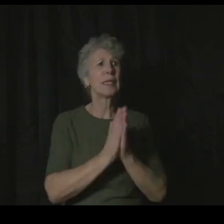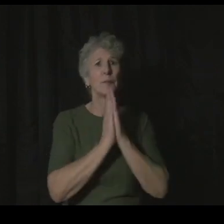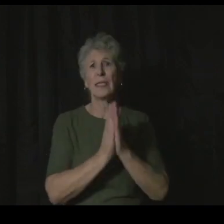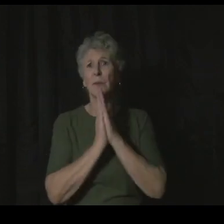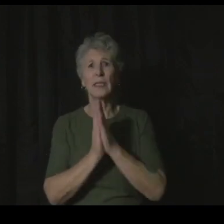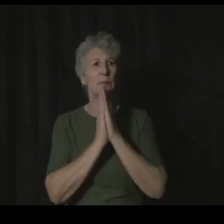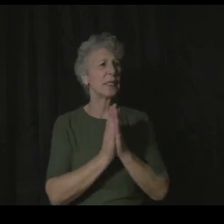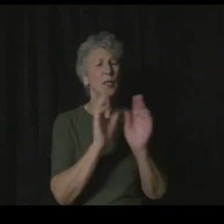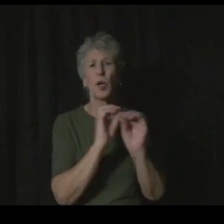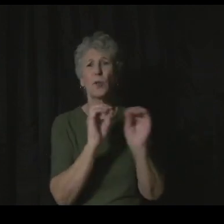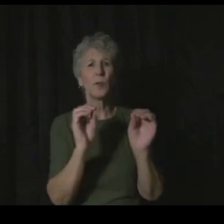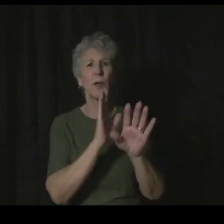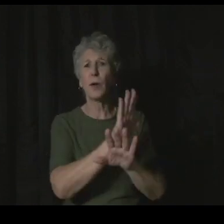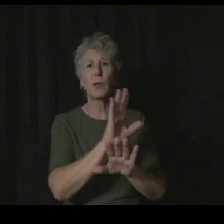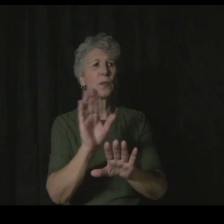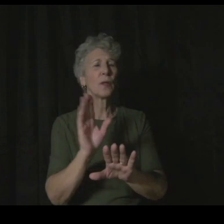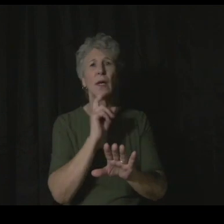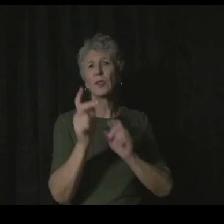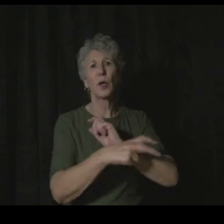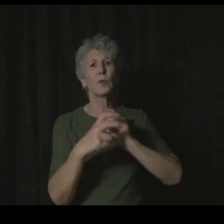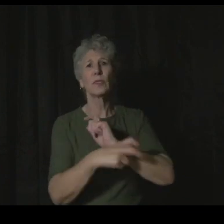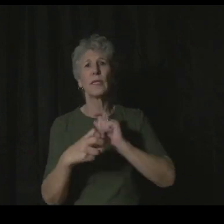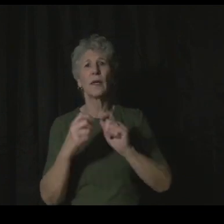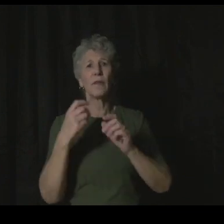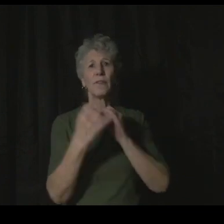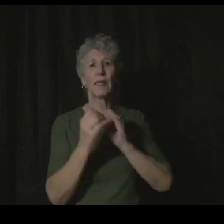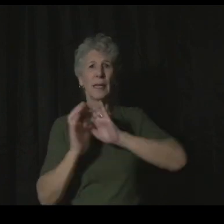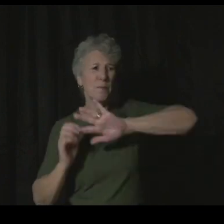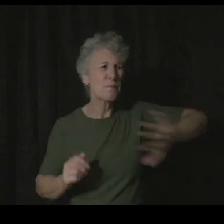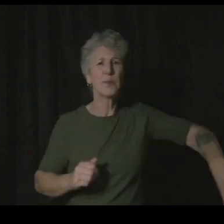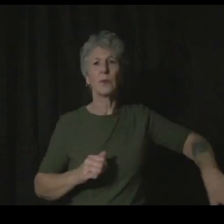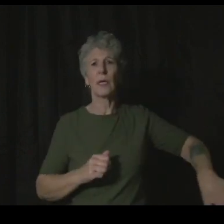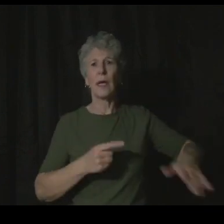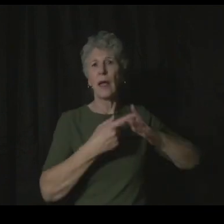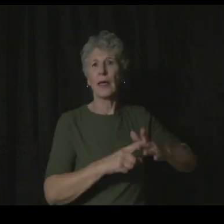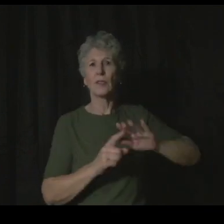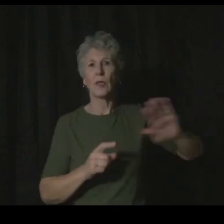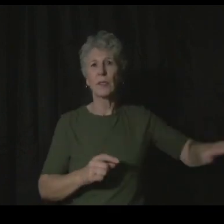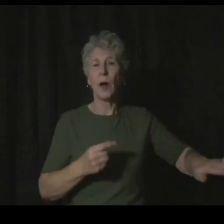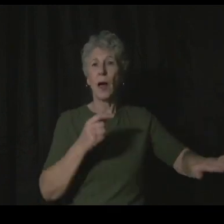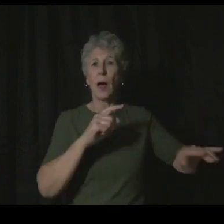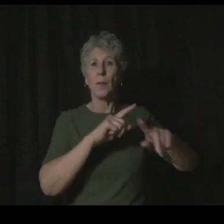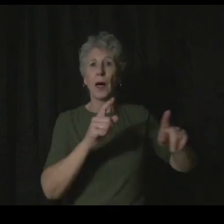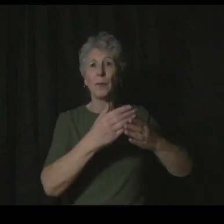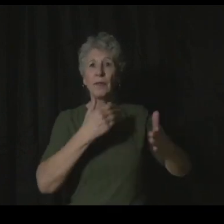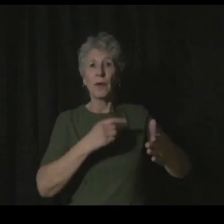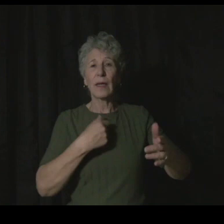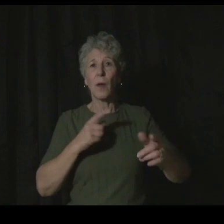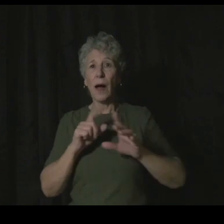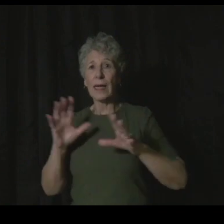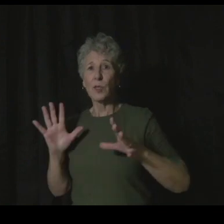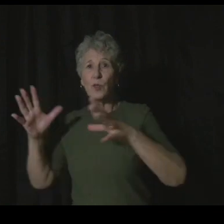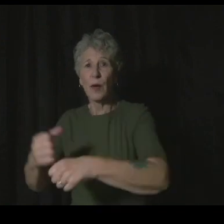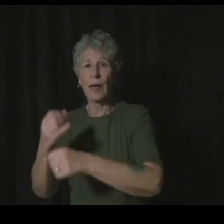I beg them not to do it, and finally they knock me down and push me out of the way, and they start out. Well, before they go, I tackle the